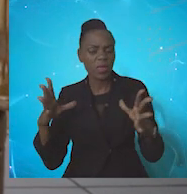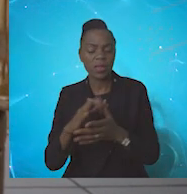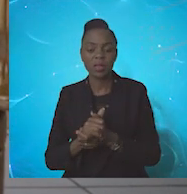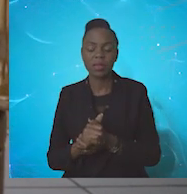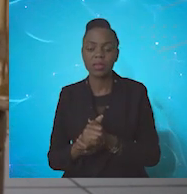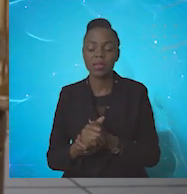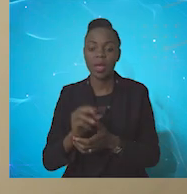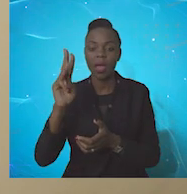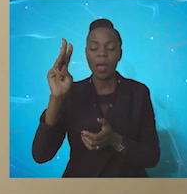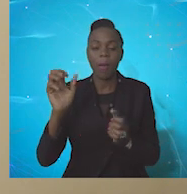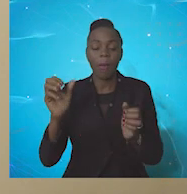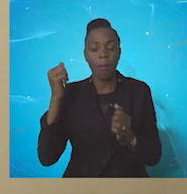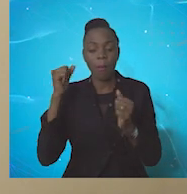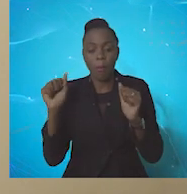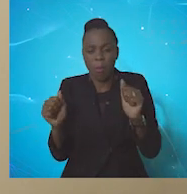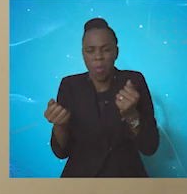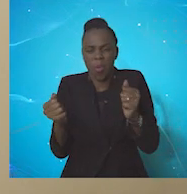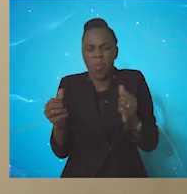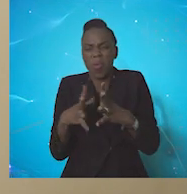cryptococcal meningitis.